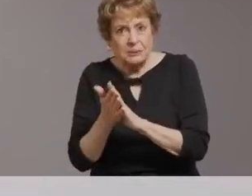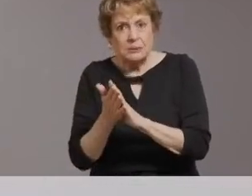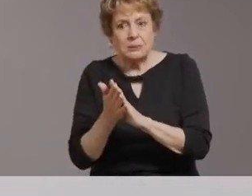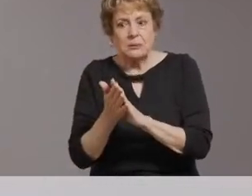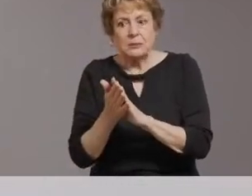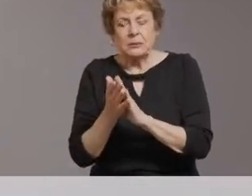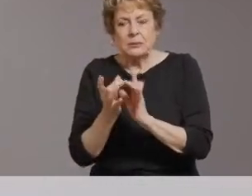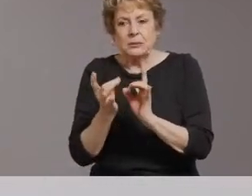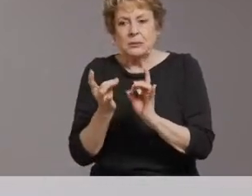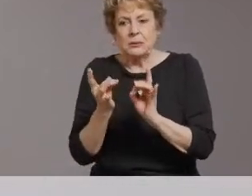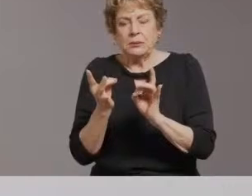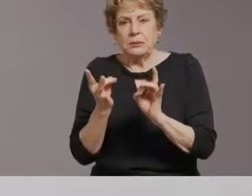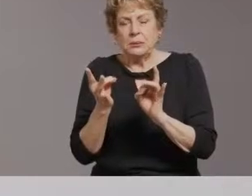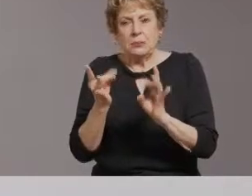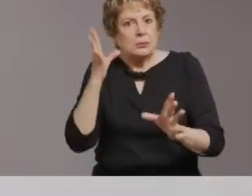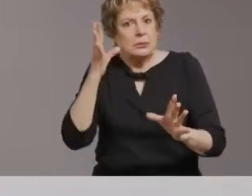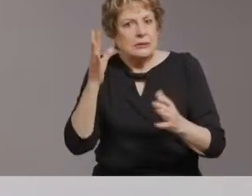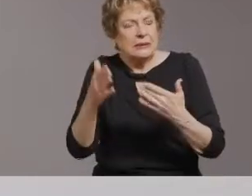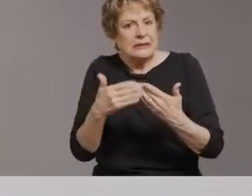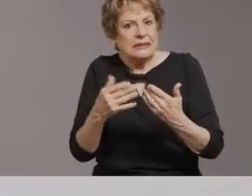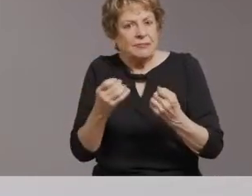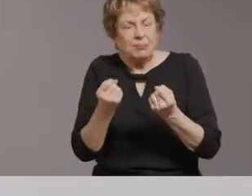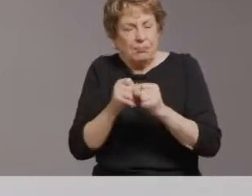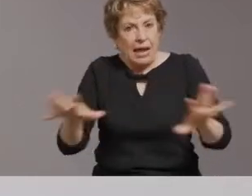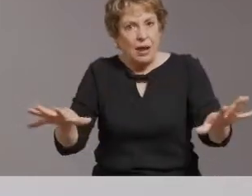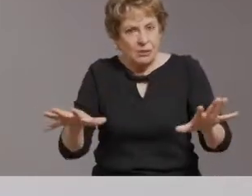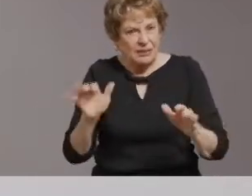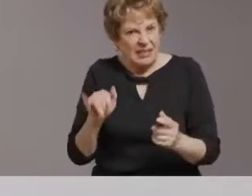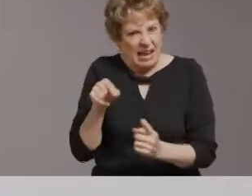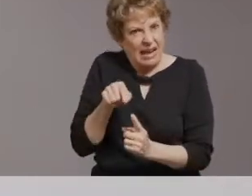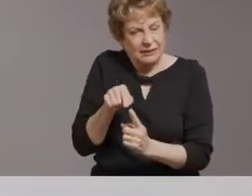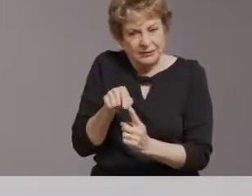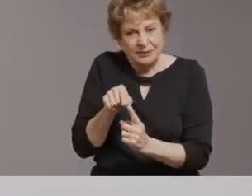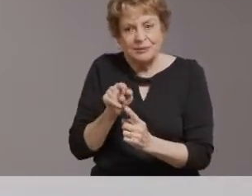seemed to be more infectious or starting to spread? Off the top of your head, if you would know.